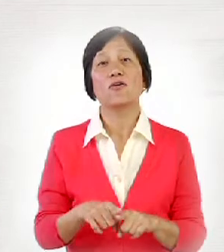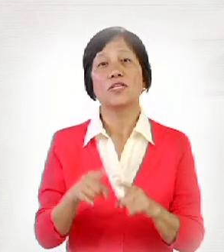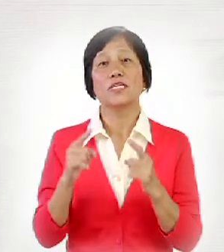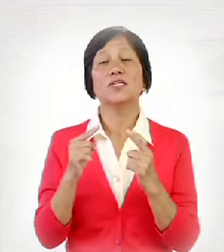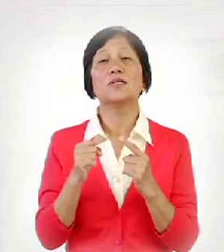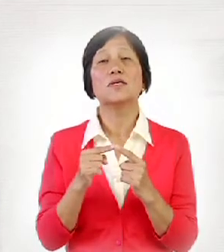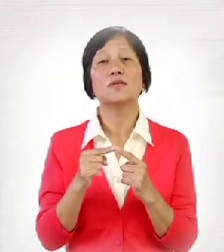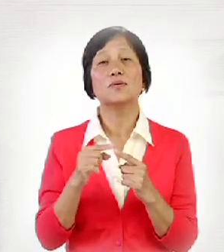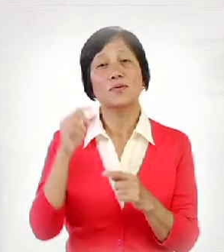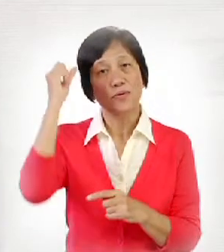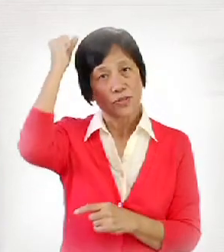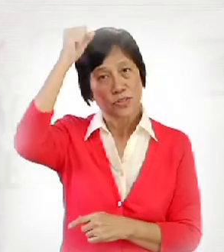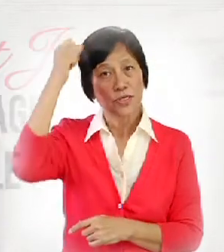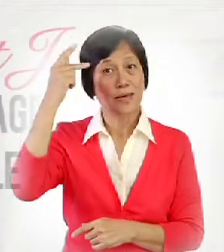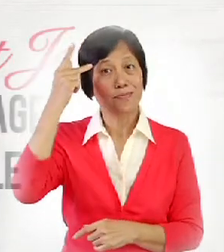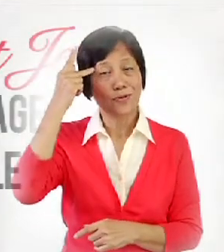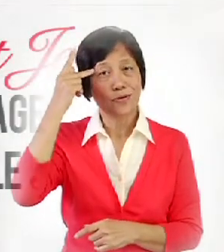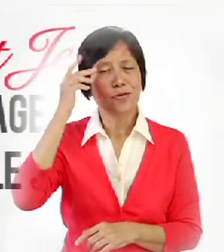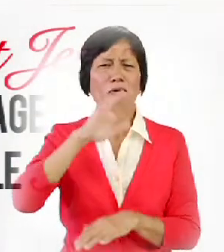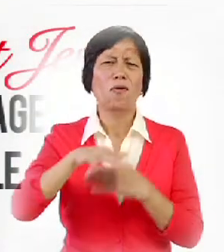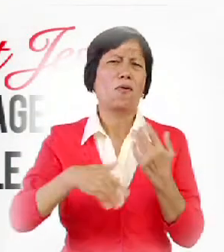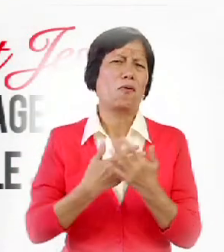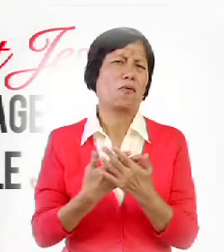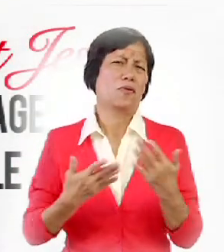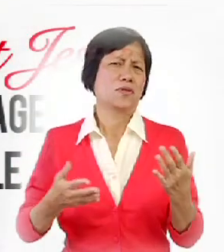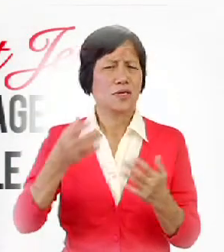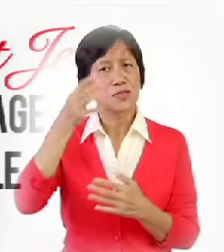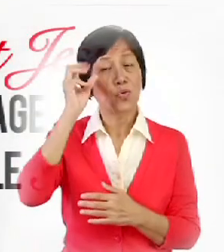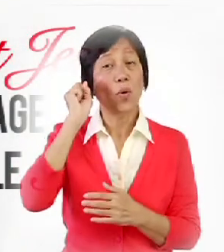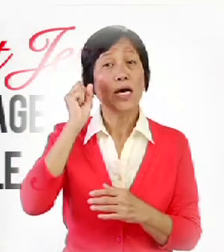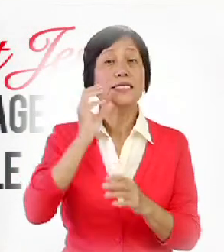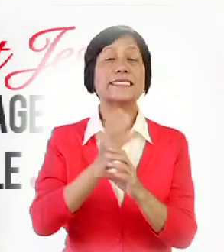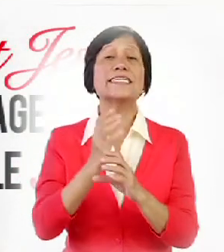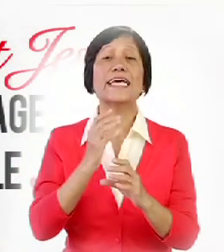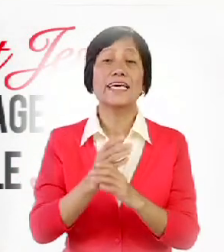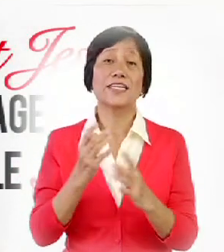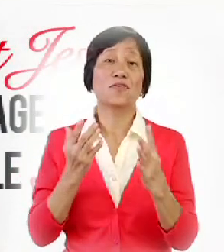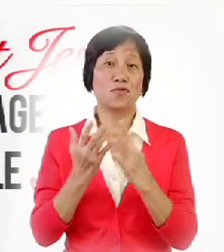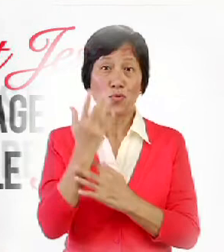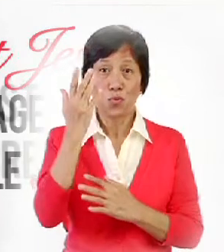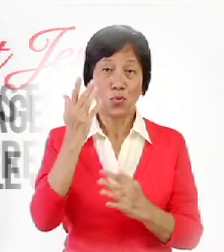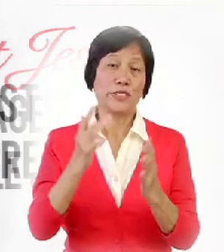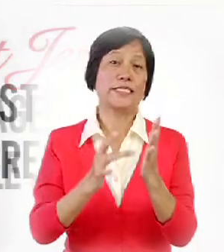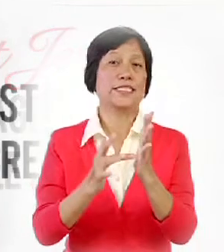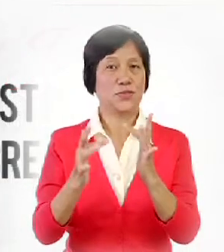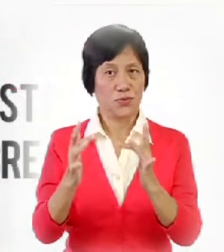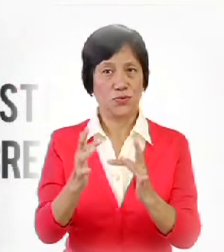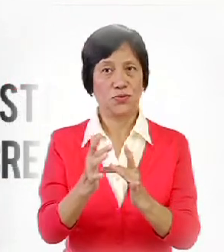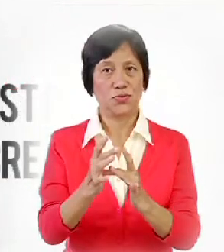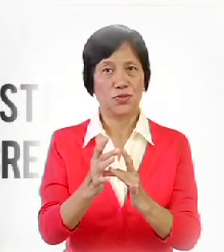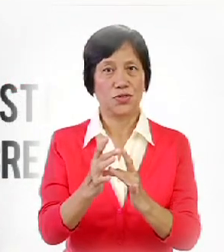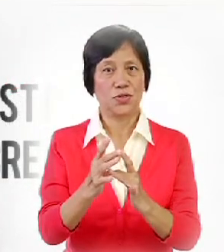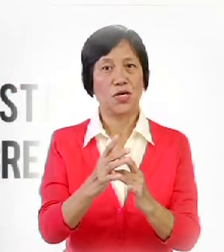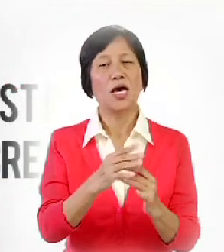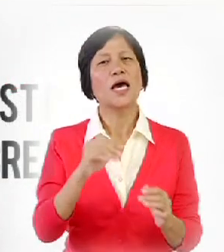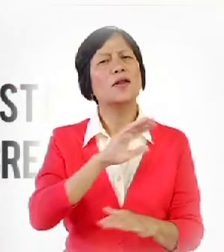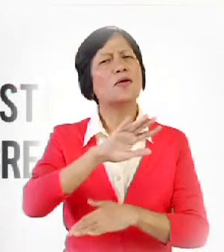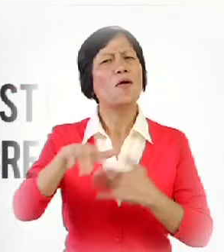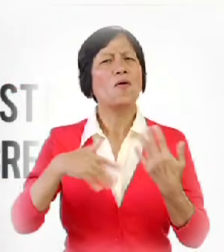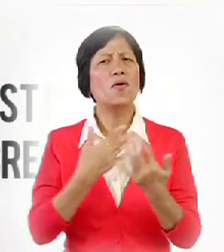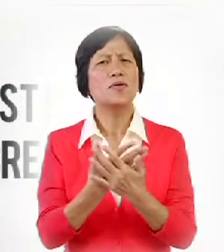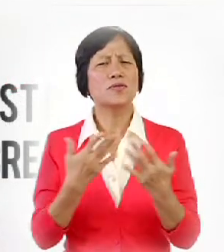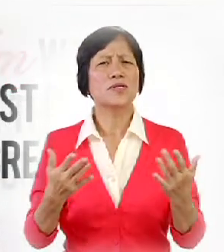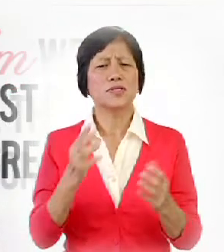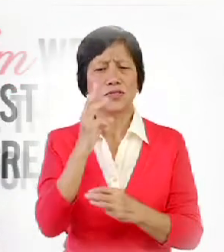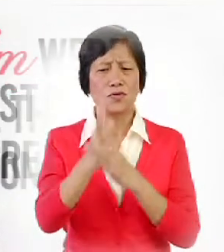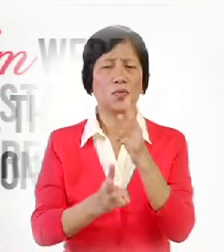to St. Paul, everything was created through Jesus. And everything in